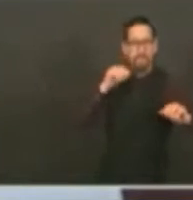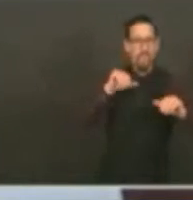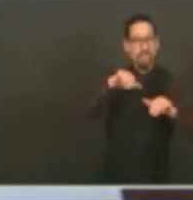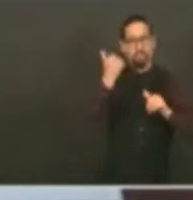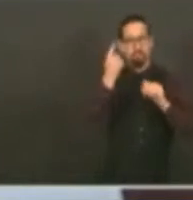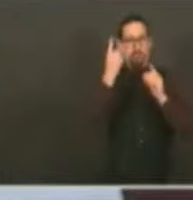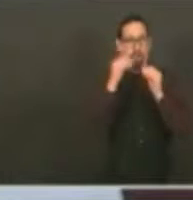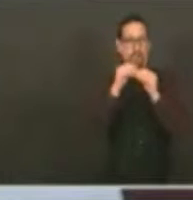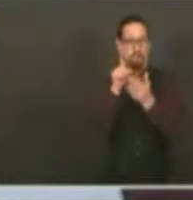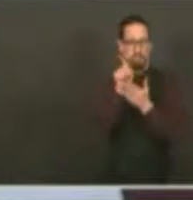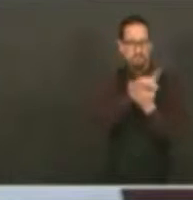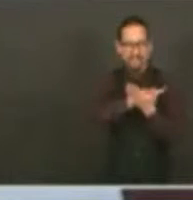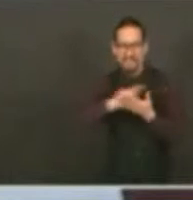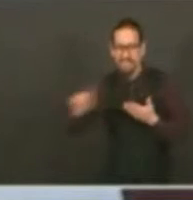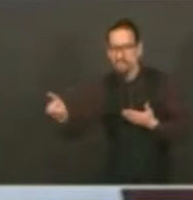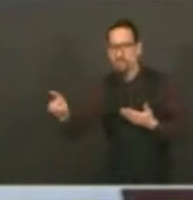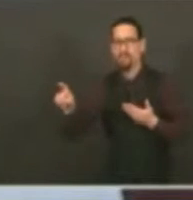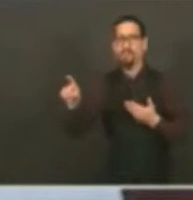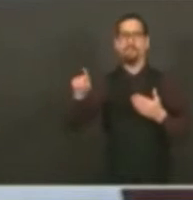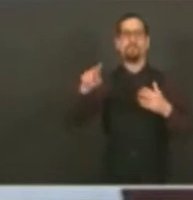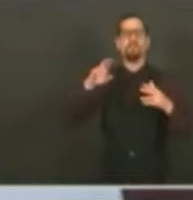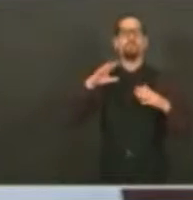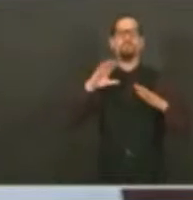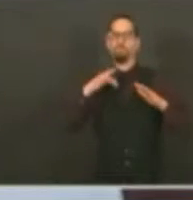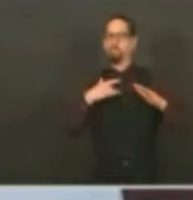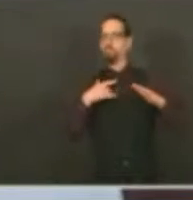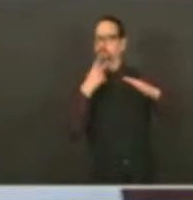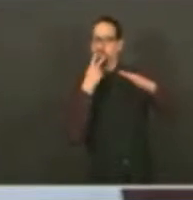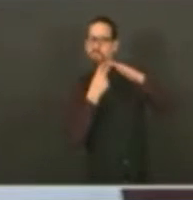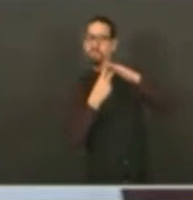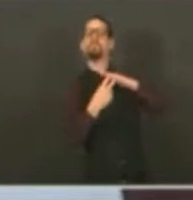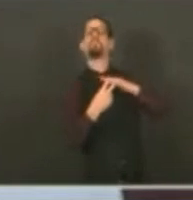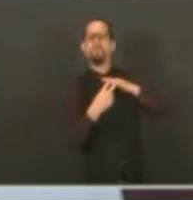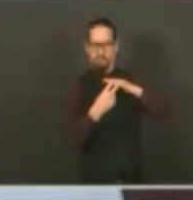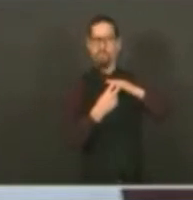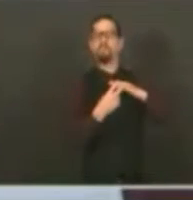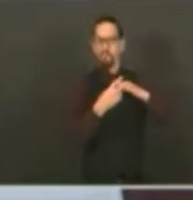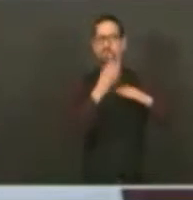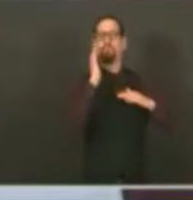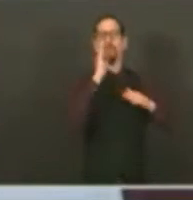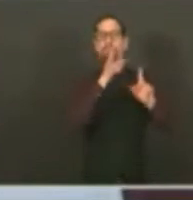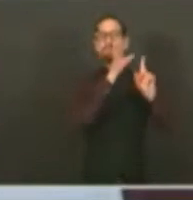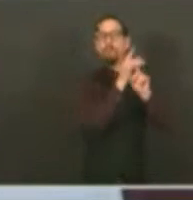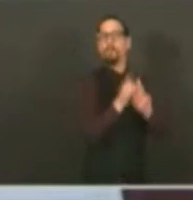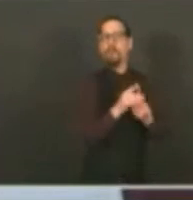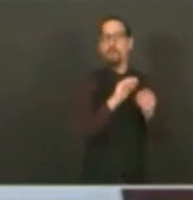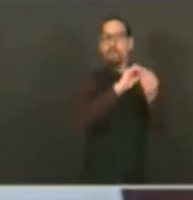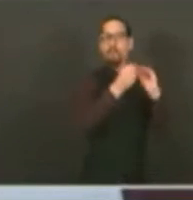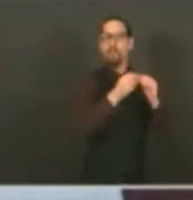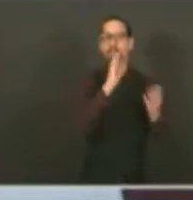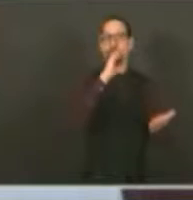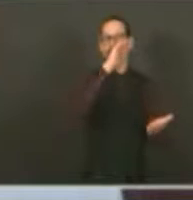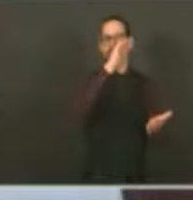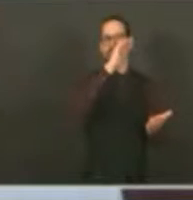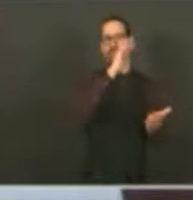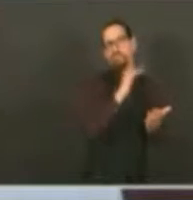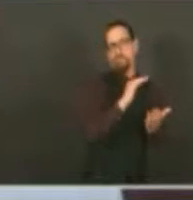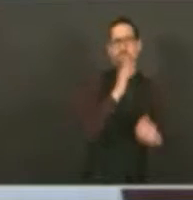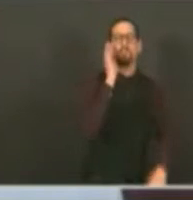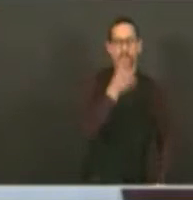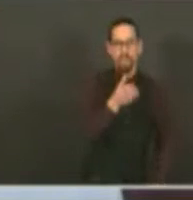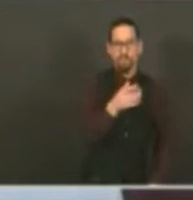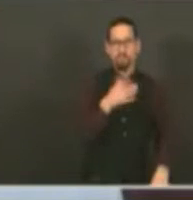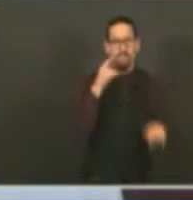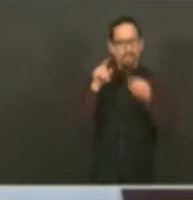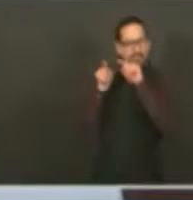week, I believe it will have the impact that we need. Again, you see the mobility data, it's going down. You see